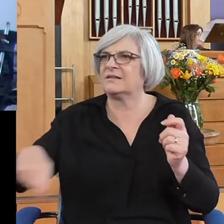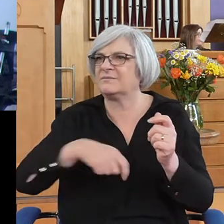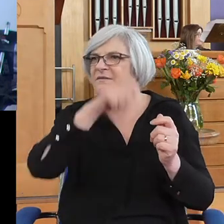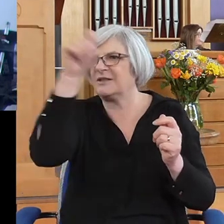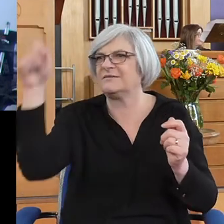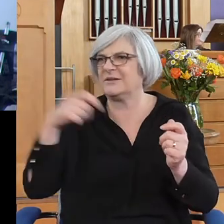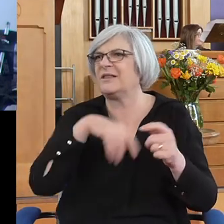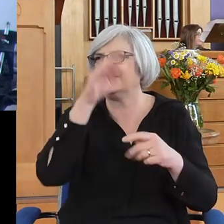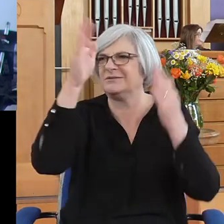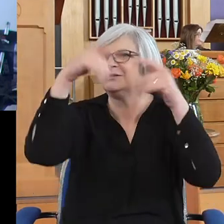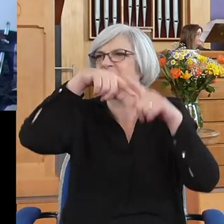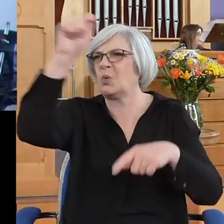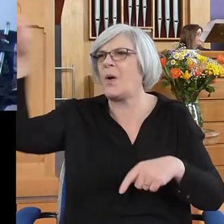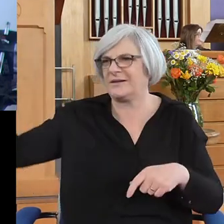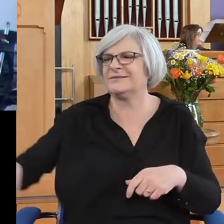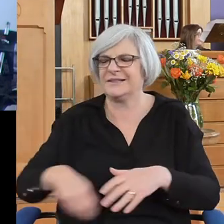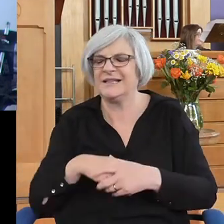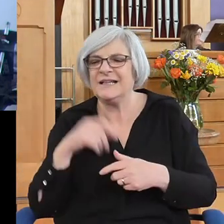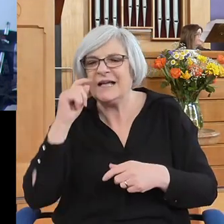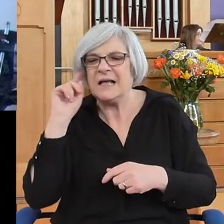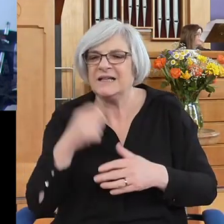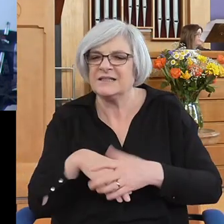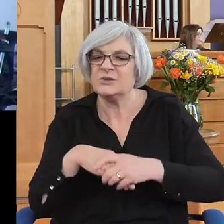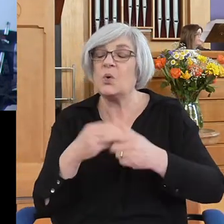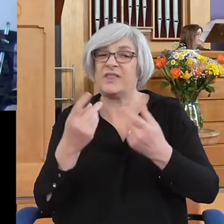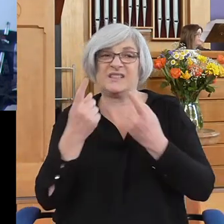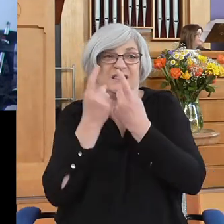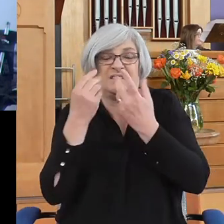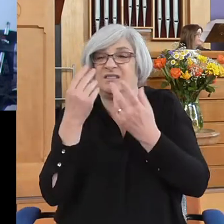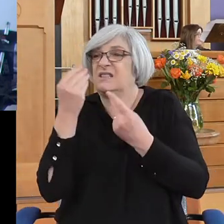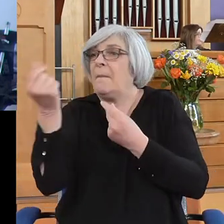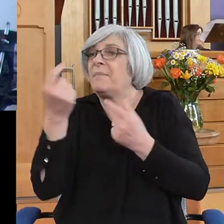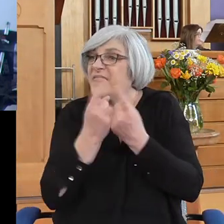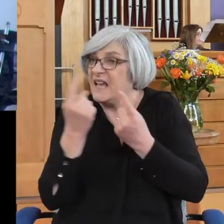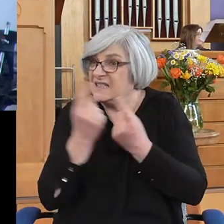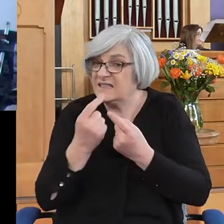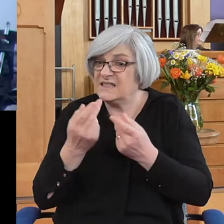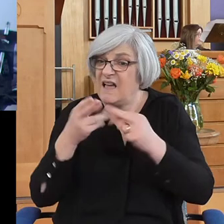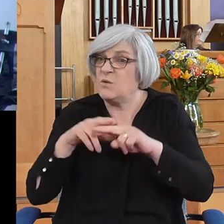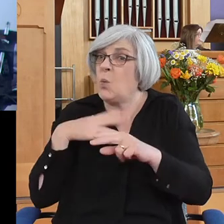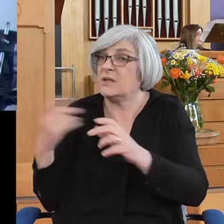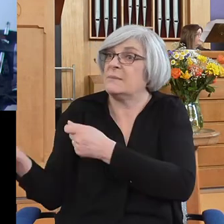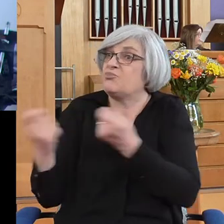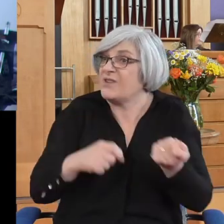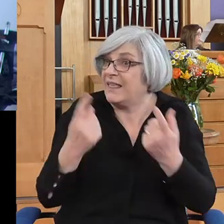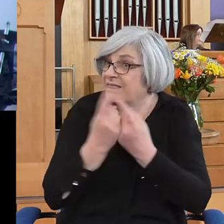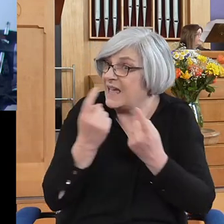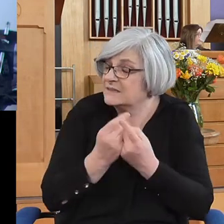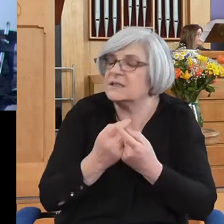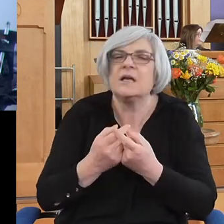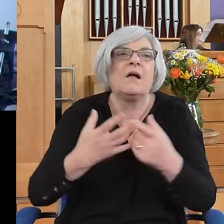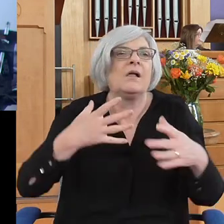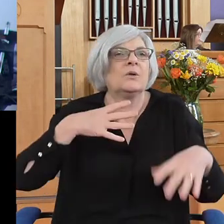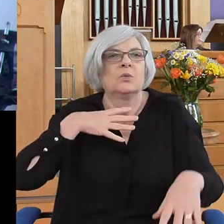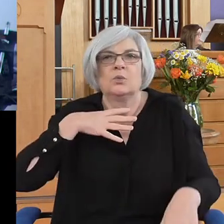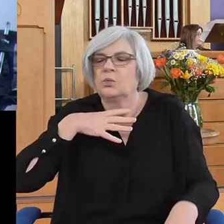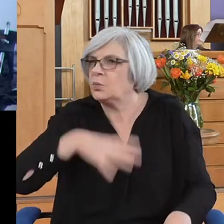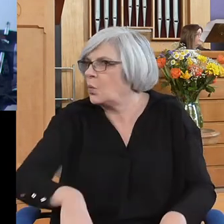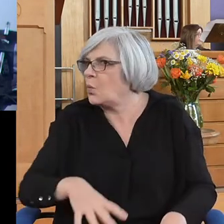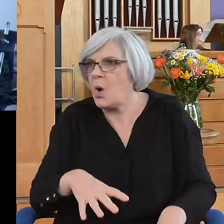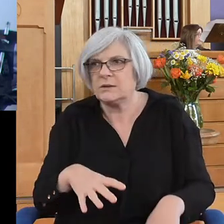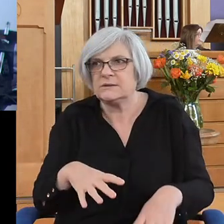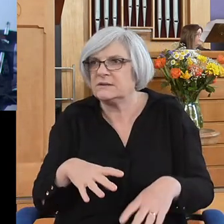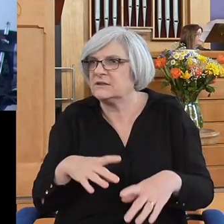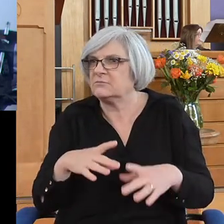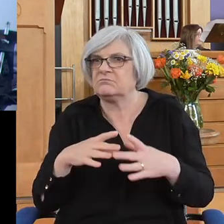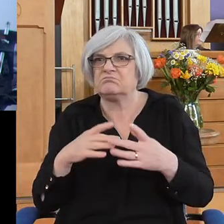contribution of food or drink with you, there are some suggestions there. Can I just say, they don't want hot food, they don't want anything